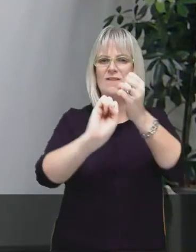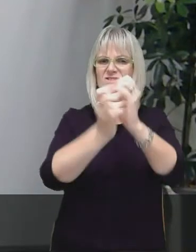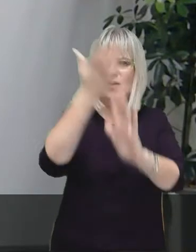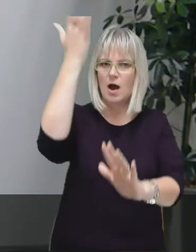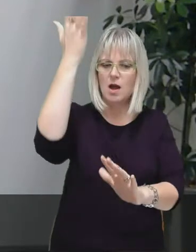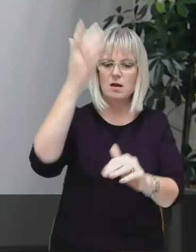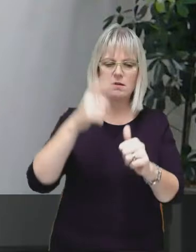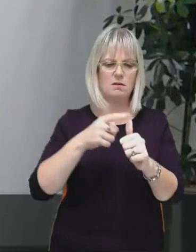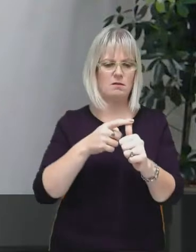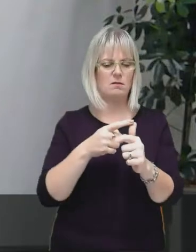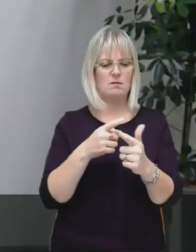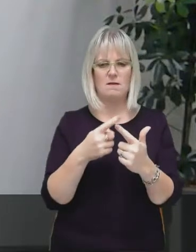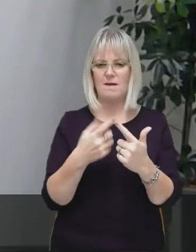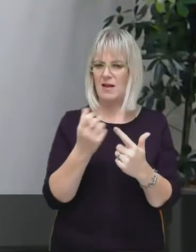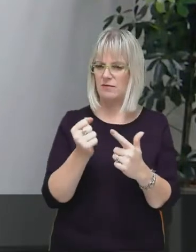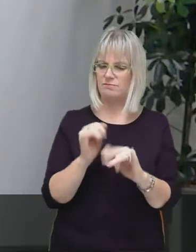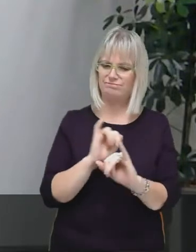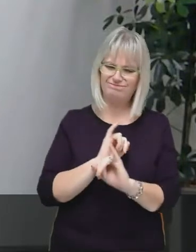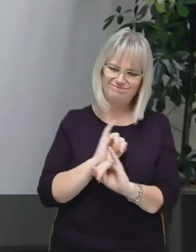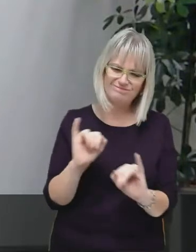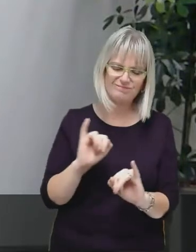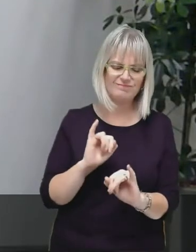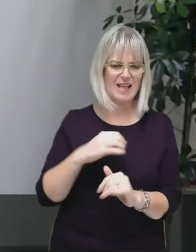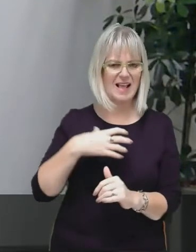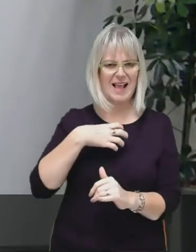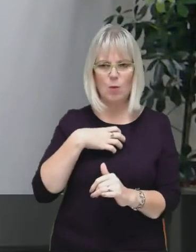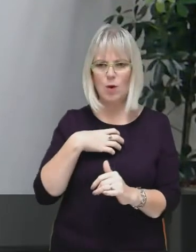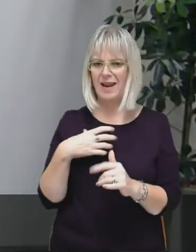cowardly terrorist attacks, Brexit,